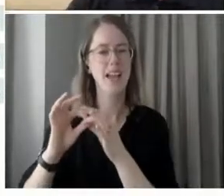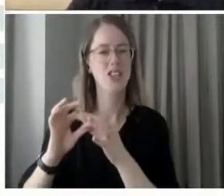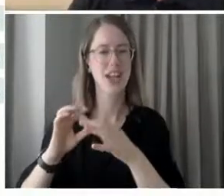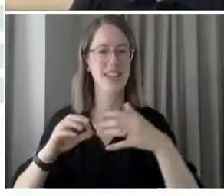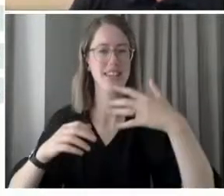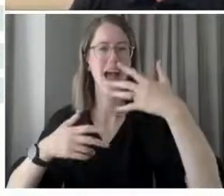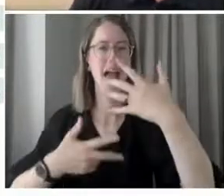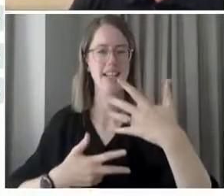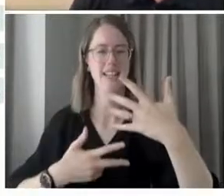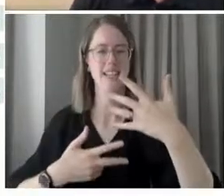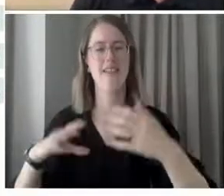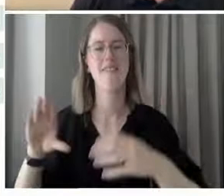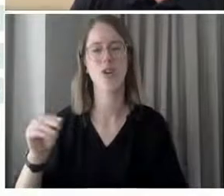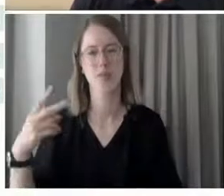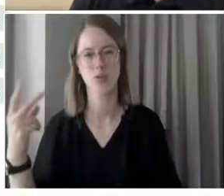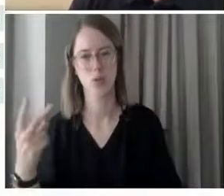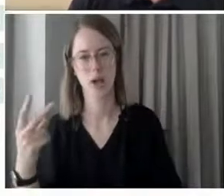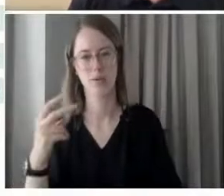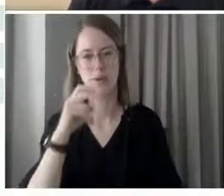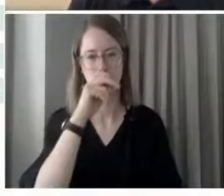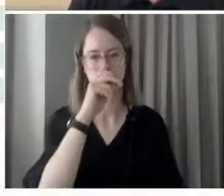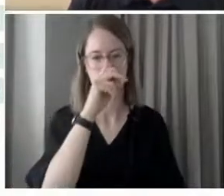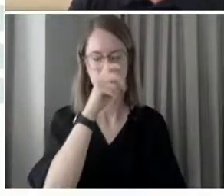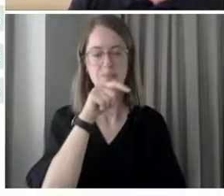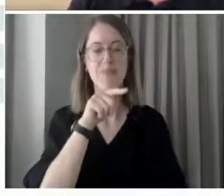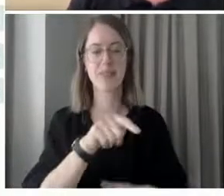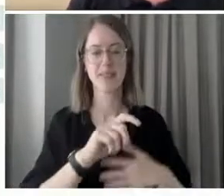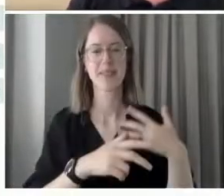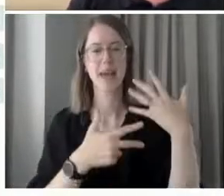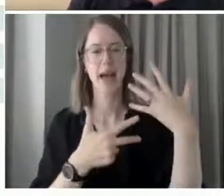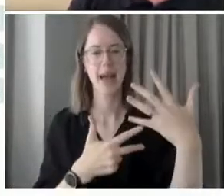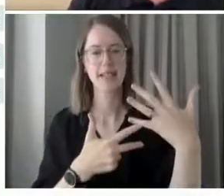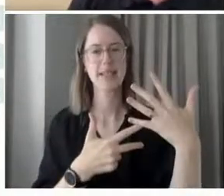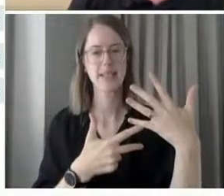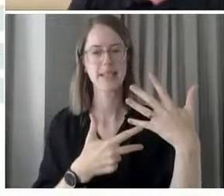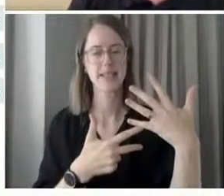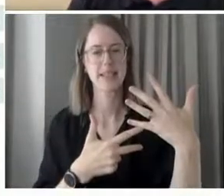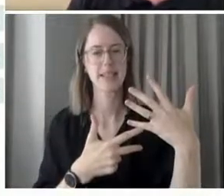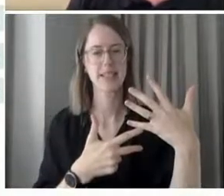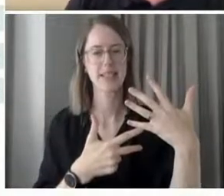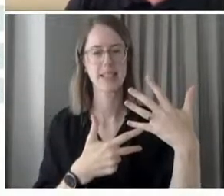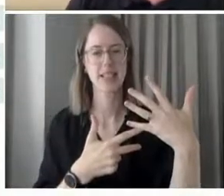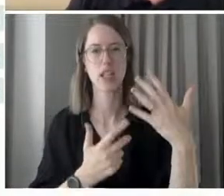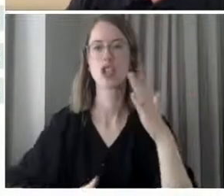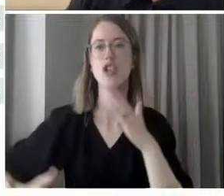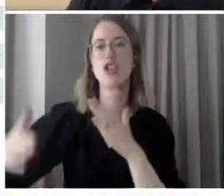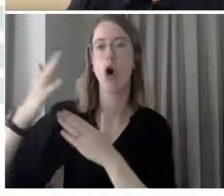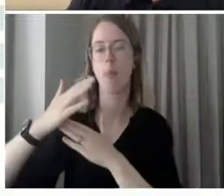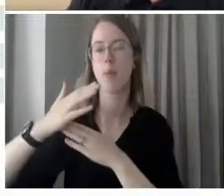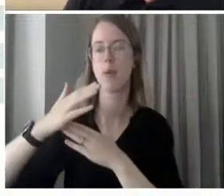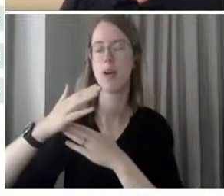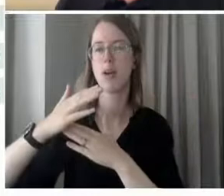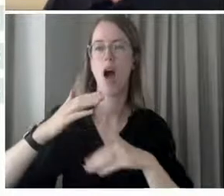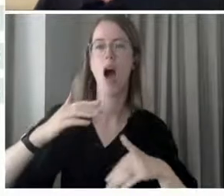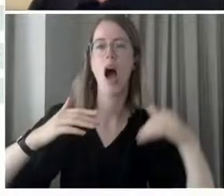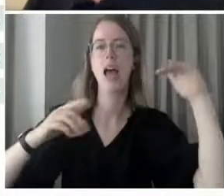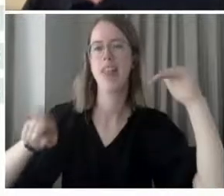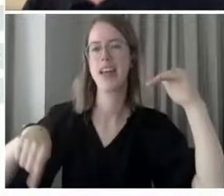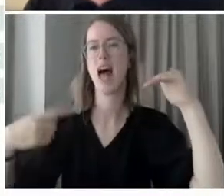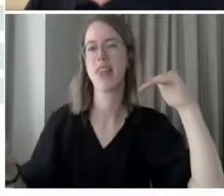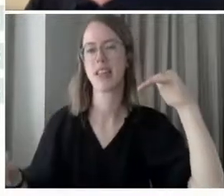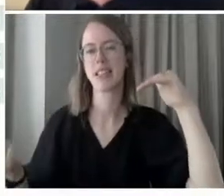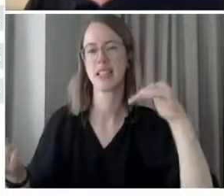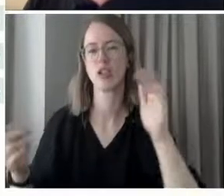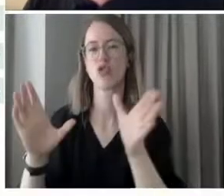of the 12 core art forms. So this is, they significantly beat the national average for engagement. So Pasifika audiences